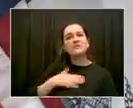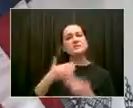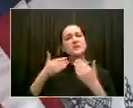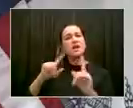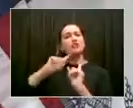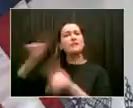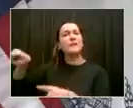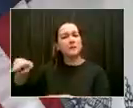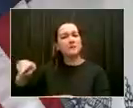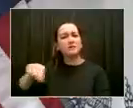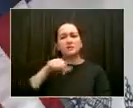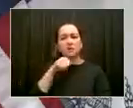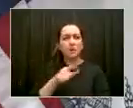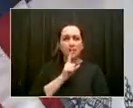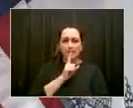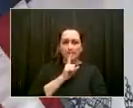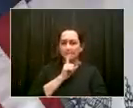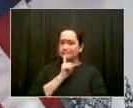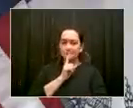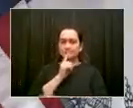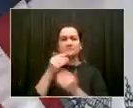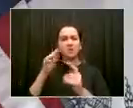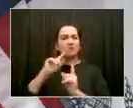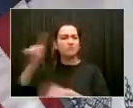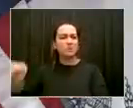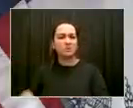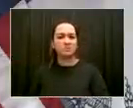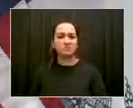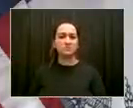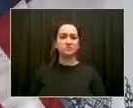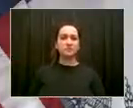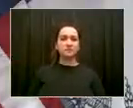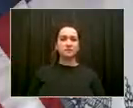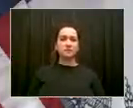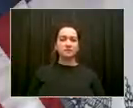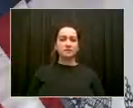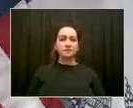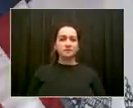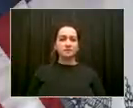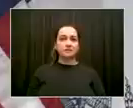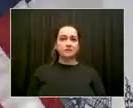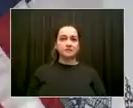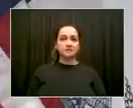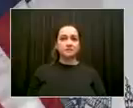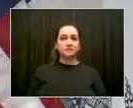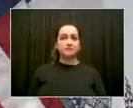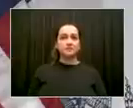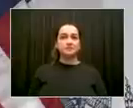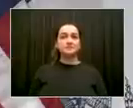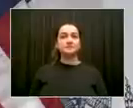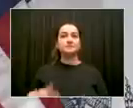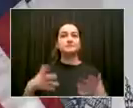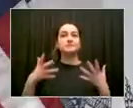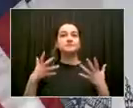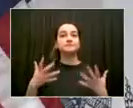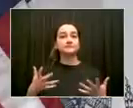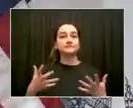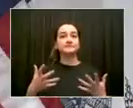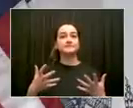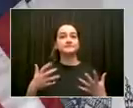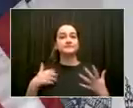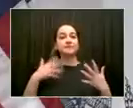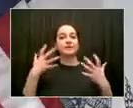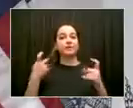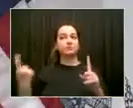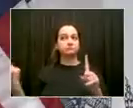we wrap all this together, important to go back to what the Commissioner said. Recovery for all of